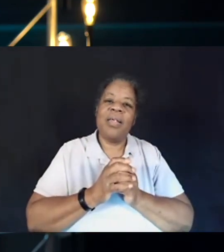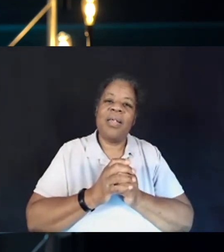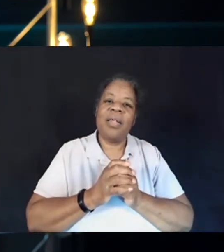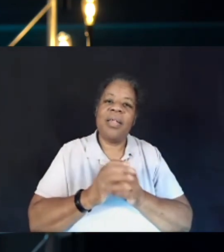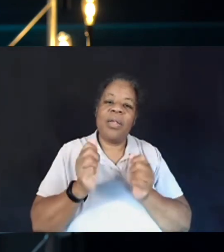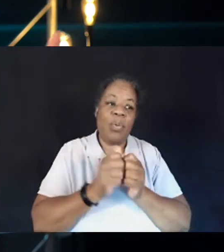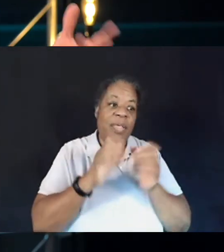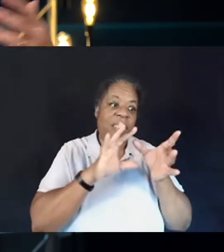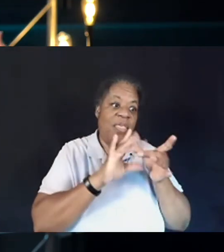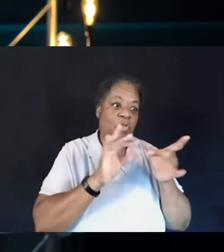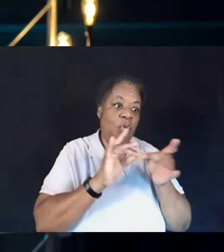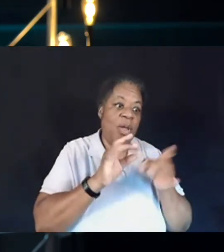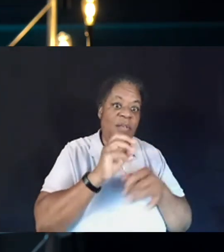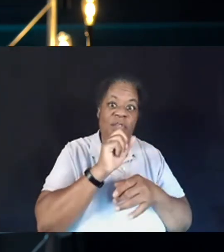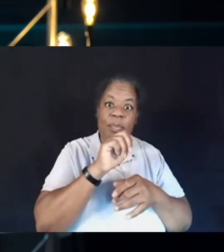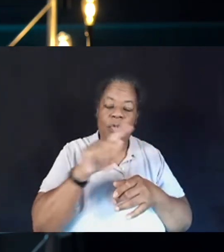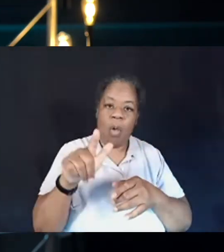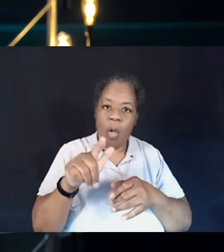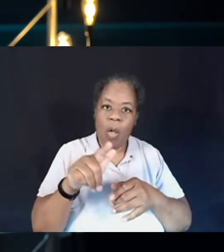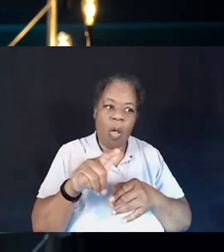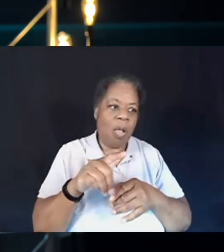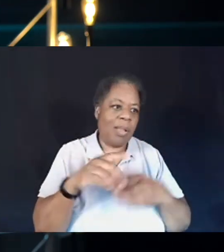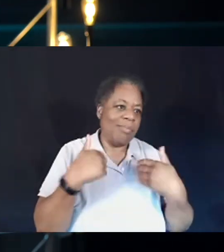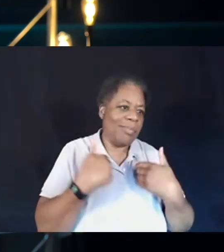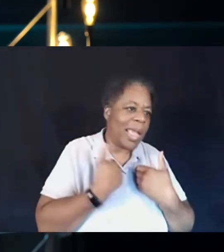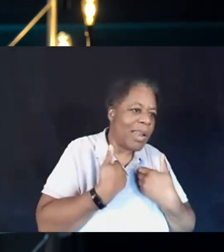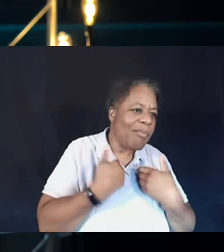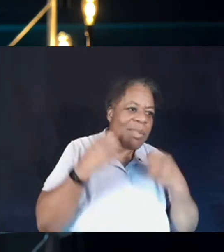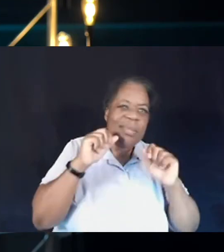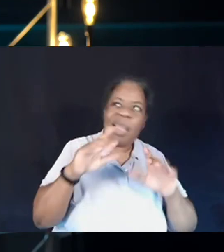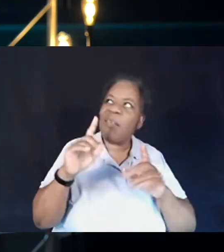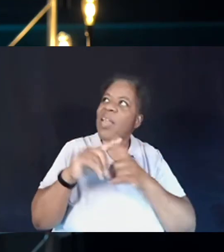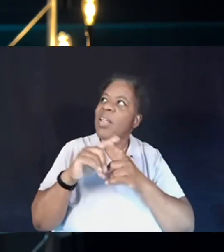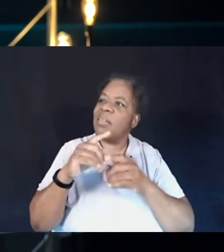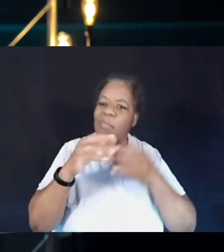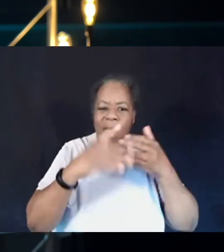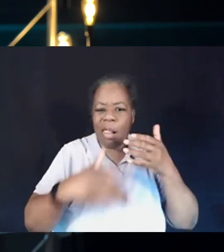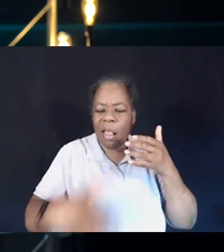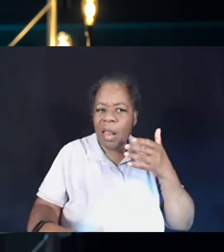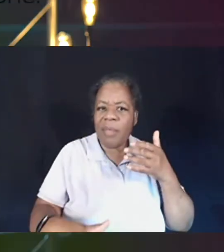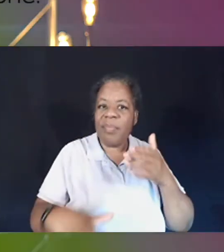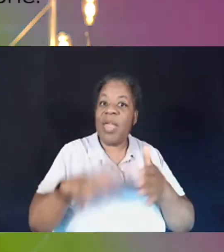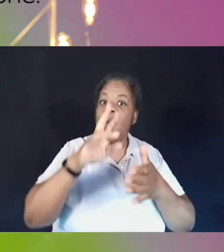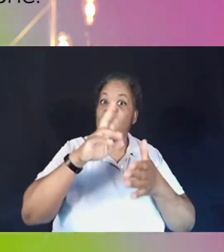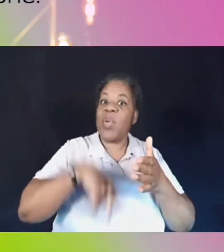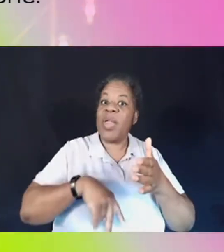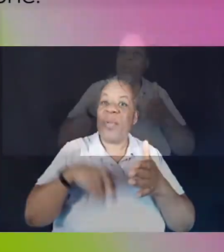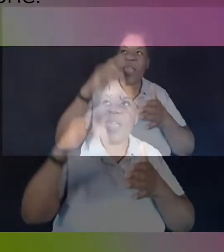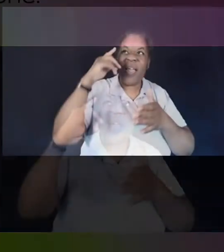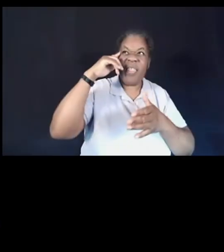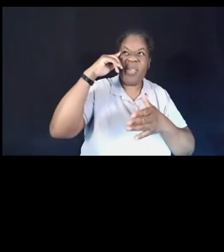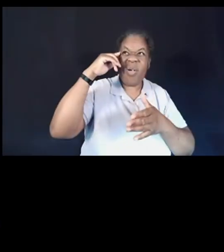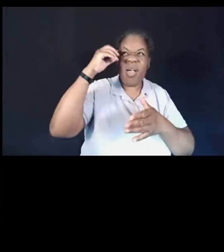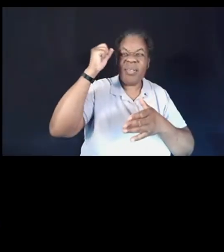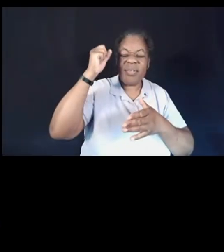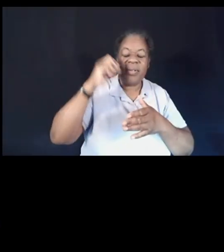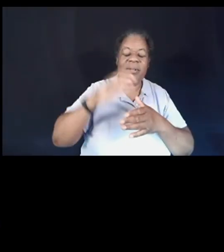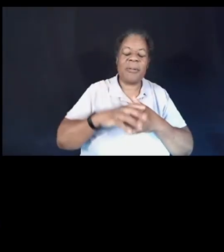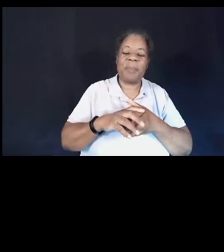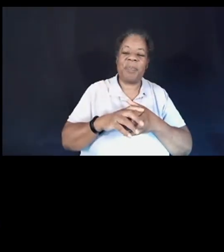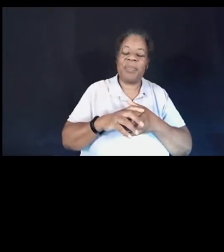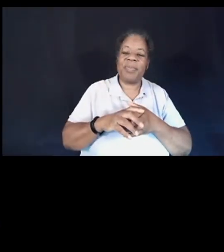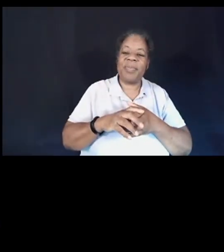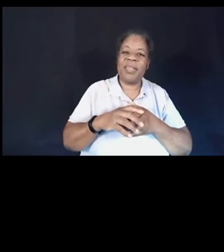from Saul saying that he's going to, you know, keep all these animals to sacrifice them and this and that, read this with that memory in light. He says, "You do not